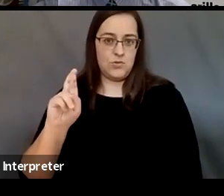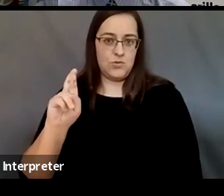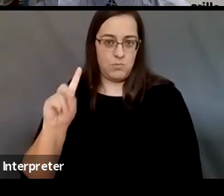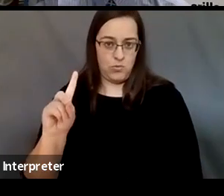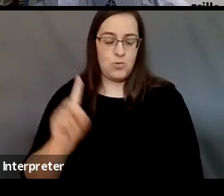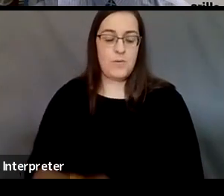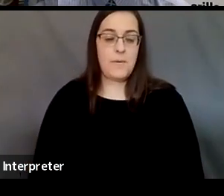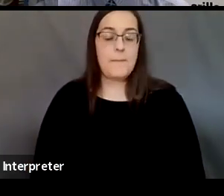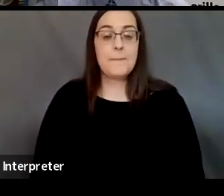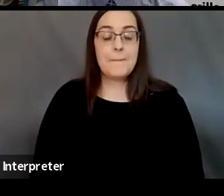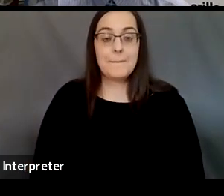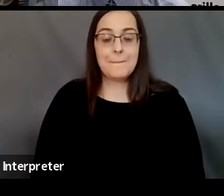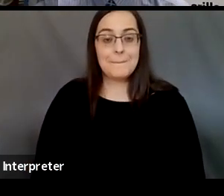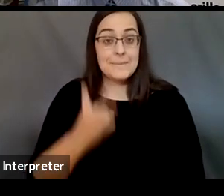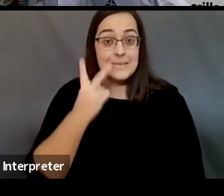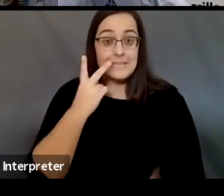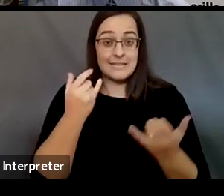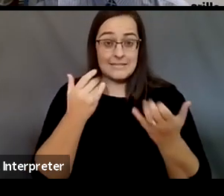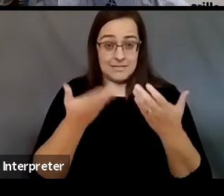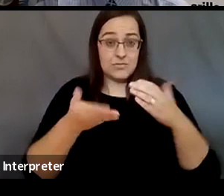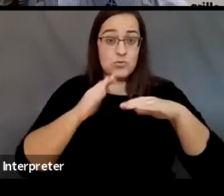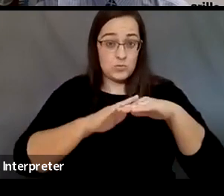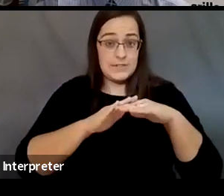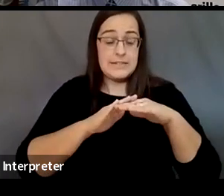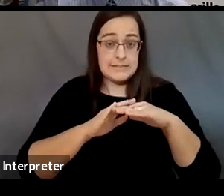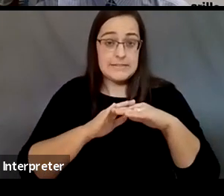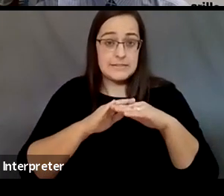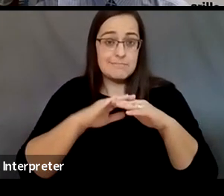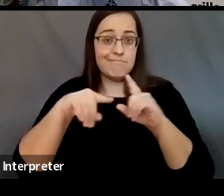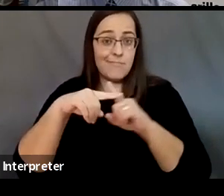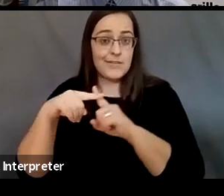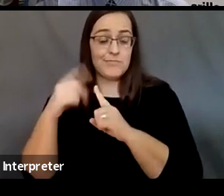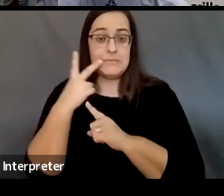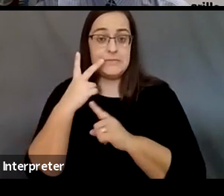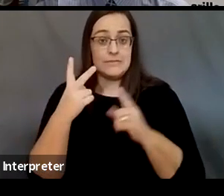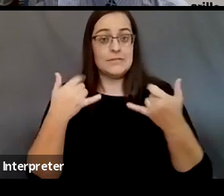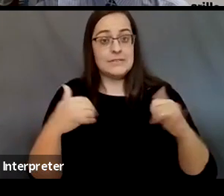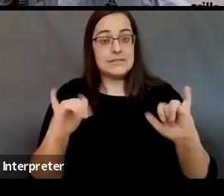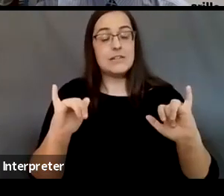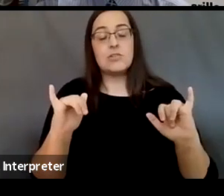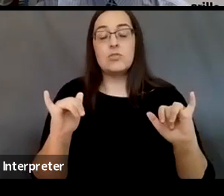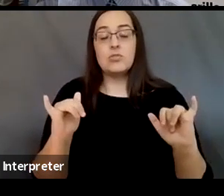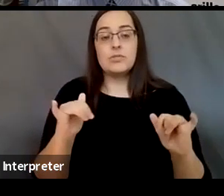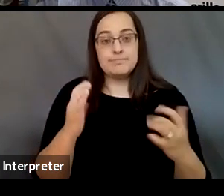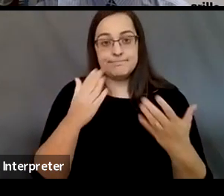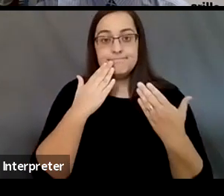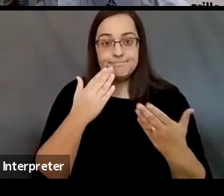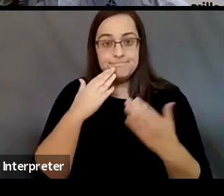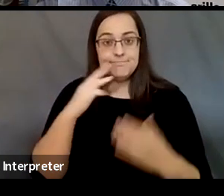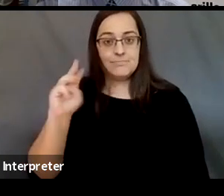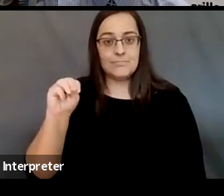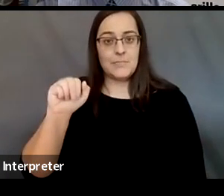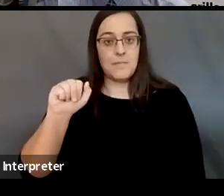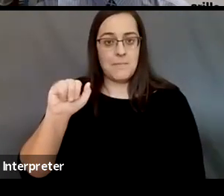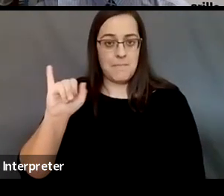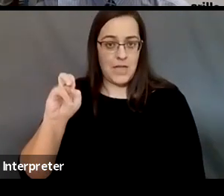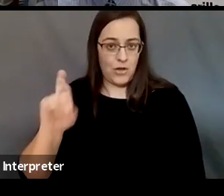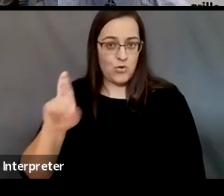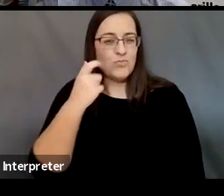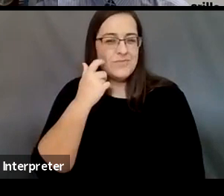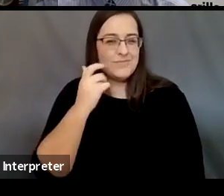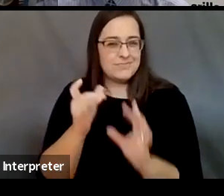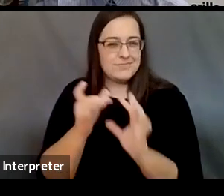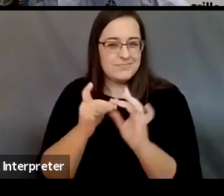We are seeing an increase in cases here in our community, and so I do certainly appreciate, like Mayor Nelson said,